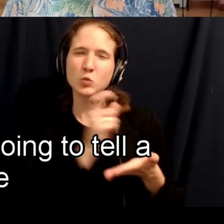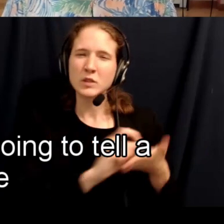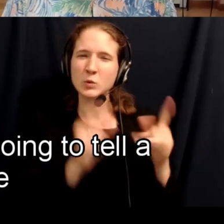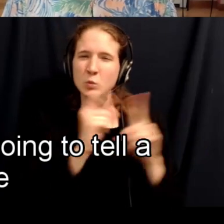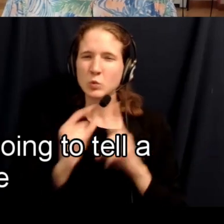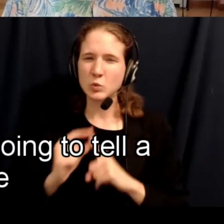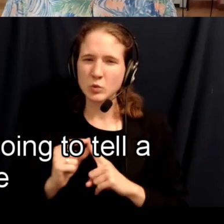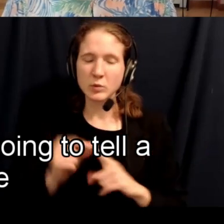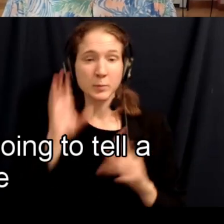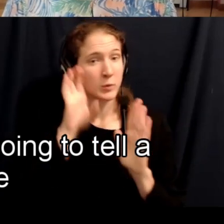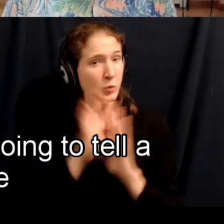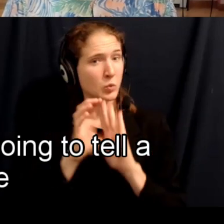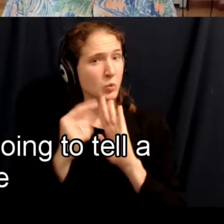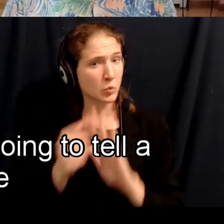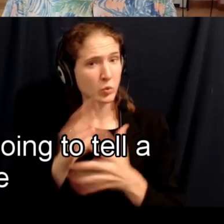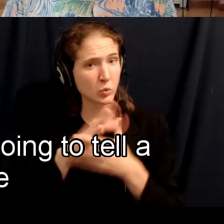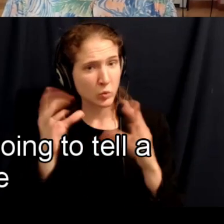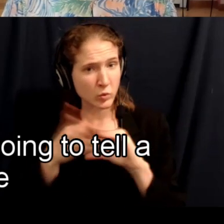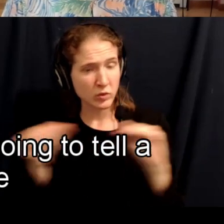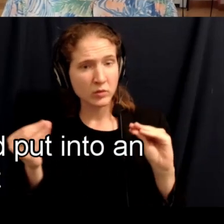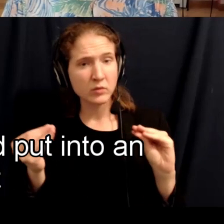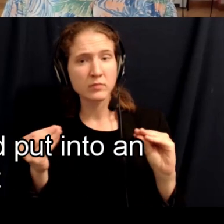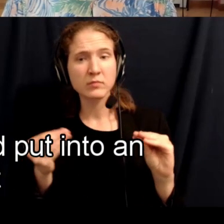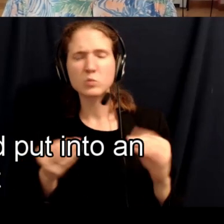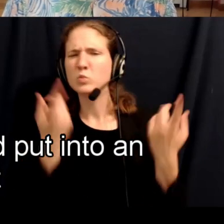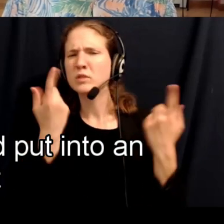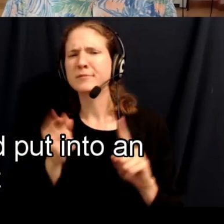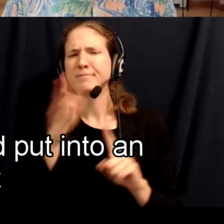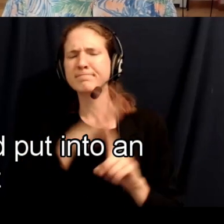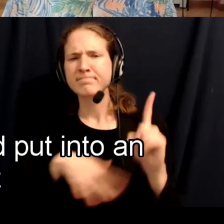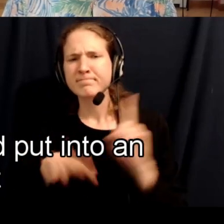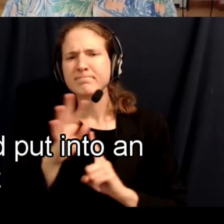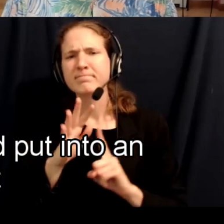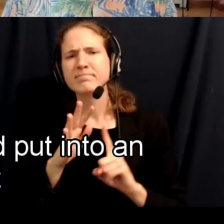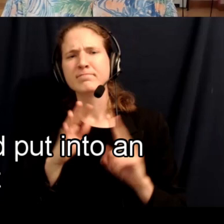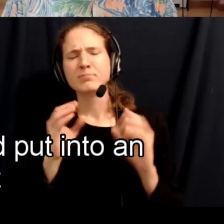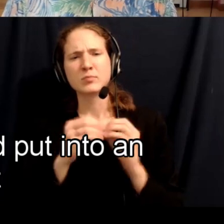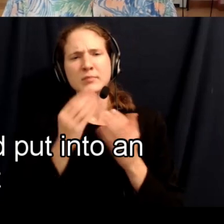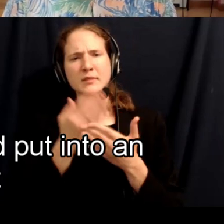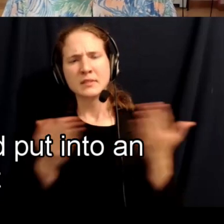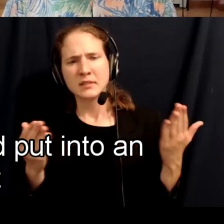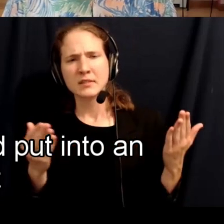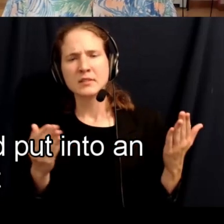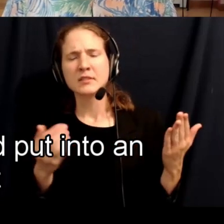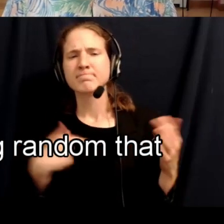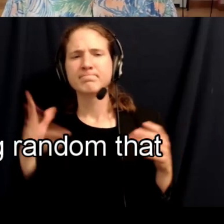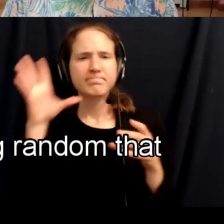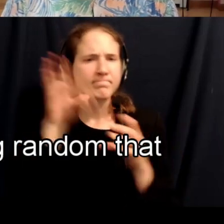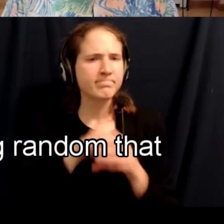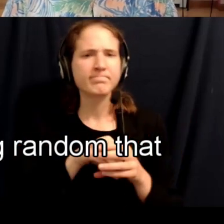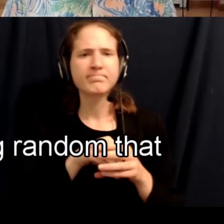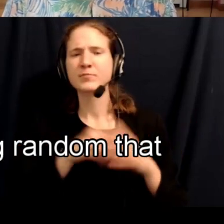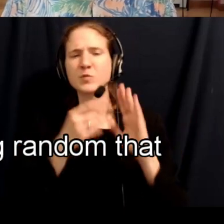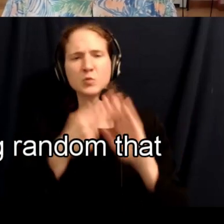are going to tell a story of a scene or extra things that I would put into an illustration that were the